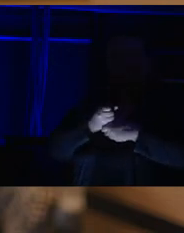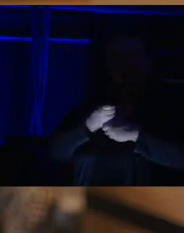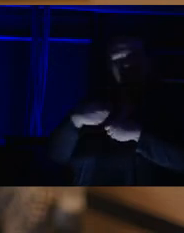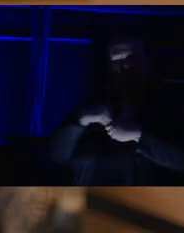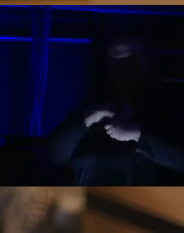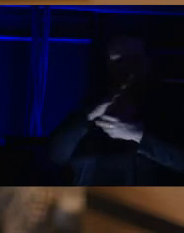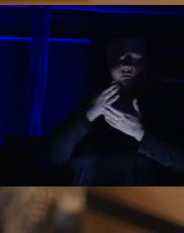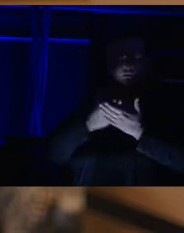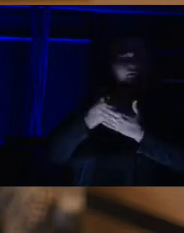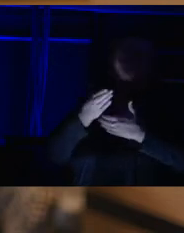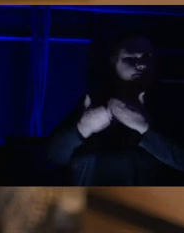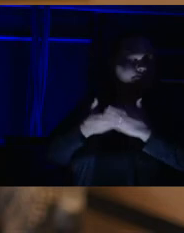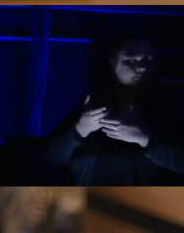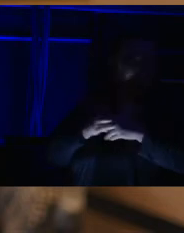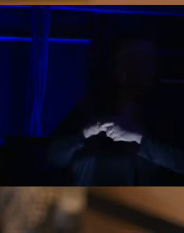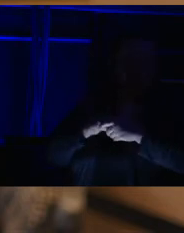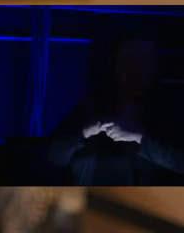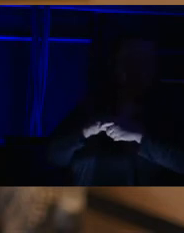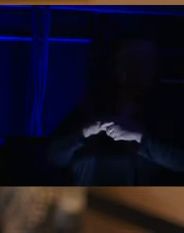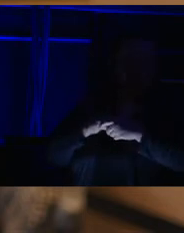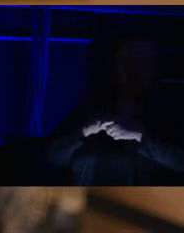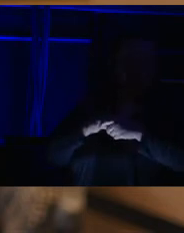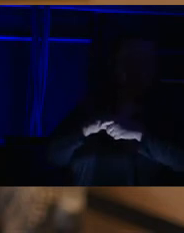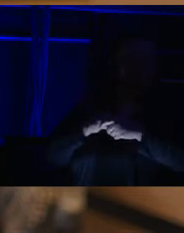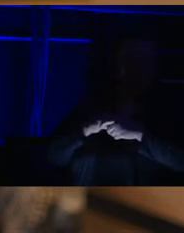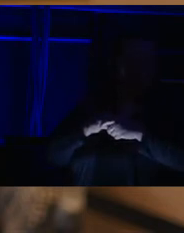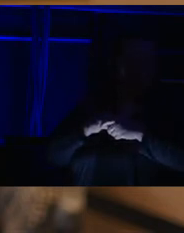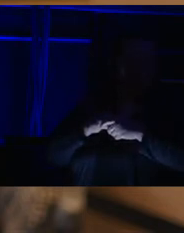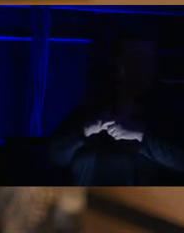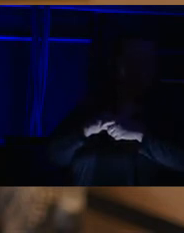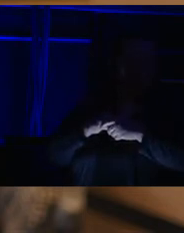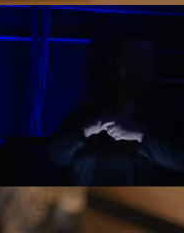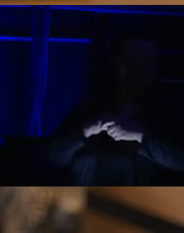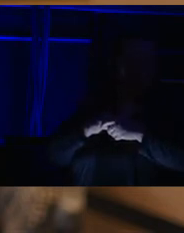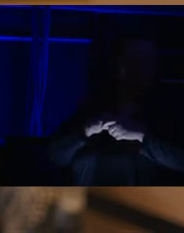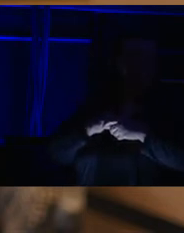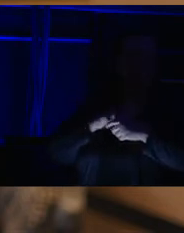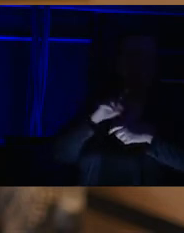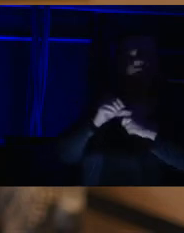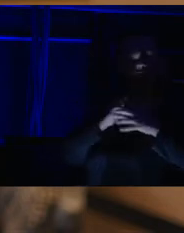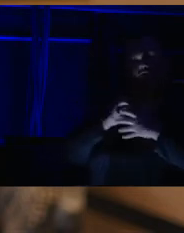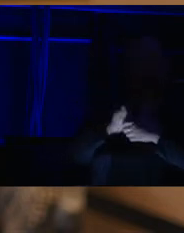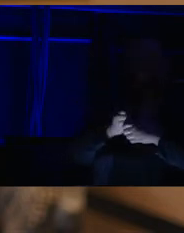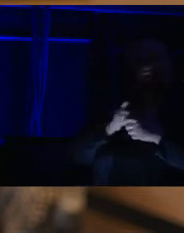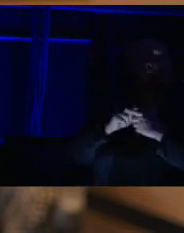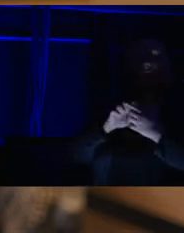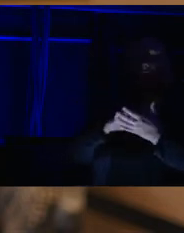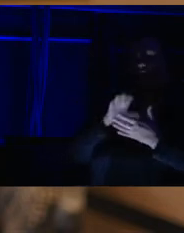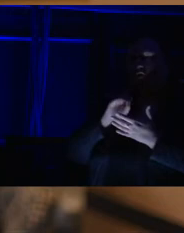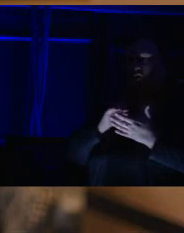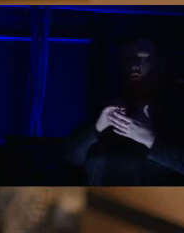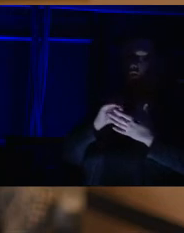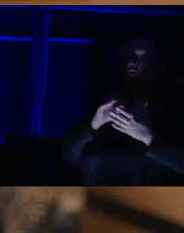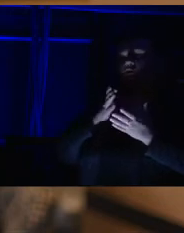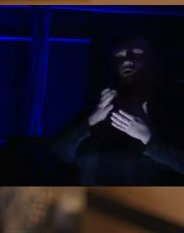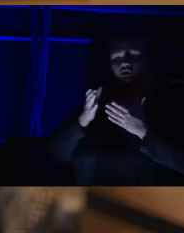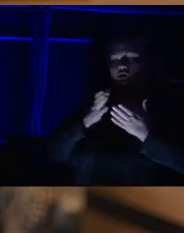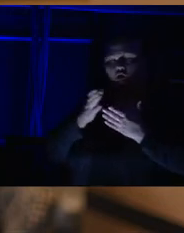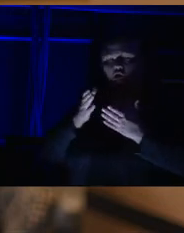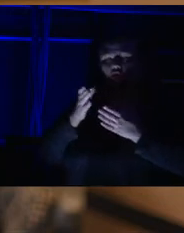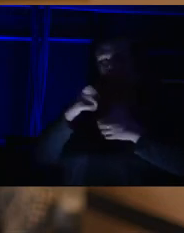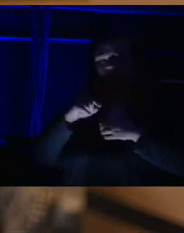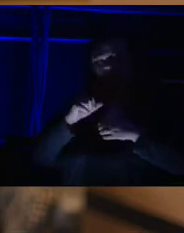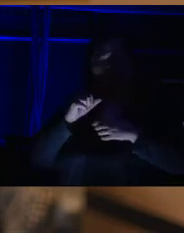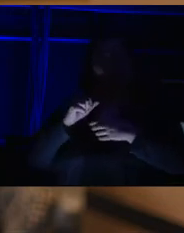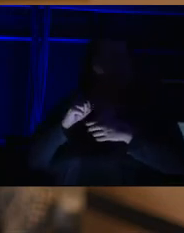the opportunity to lead. Once entrusted, we learn that we serve as rather than we